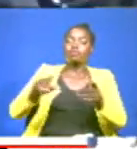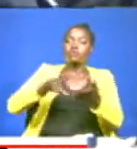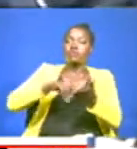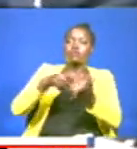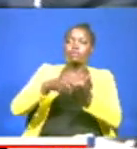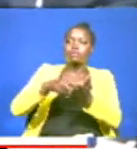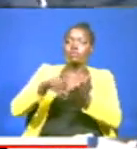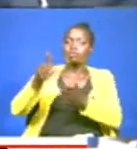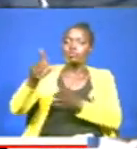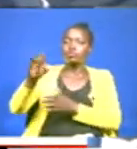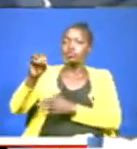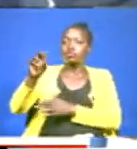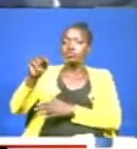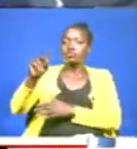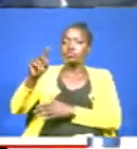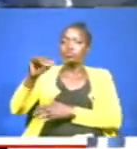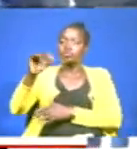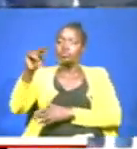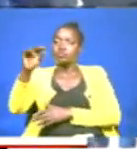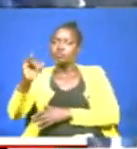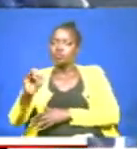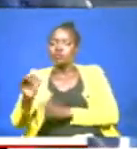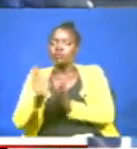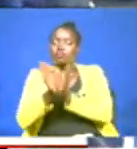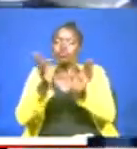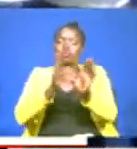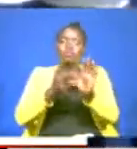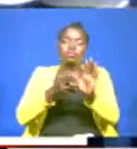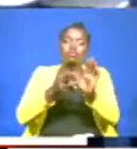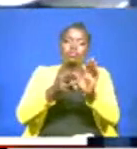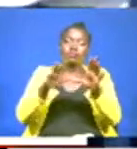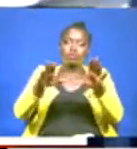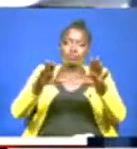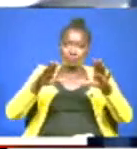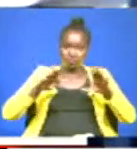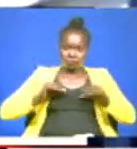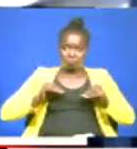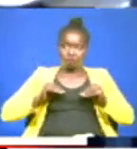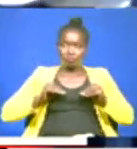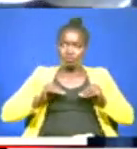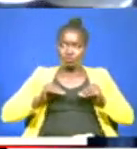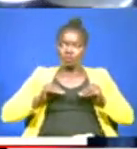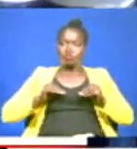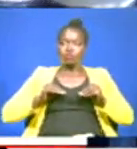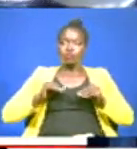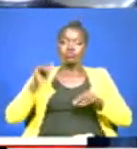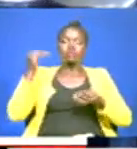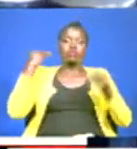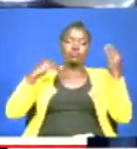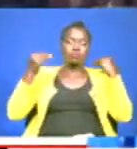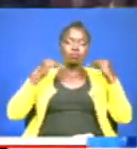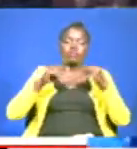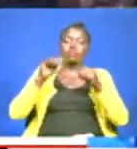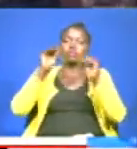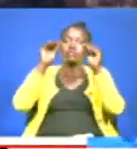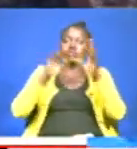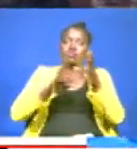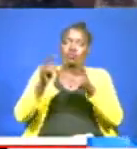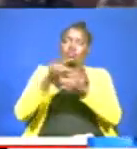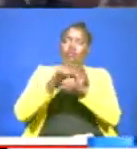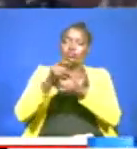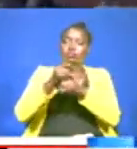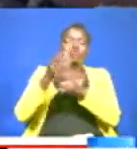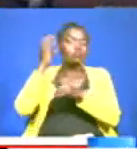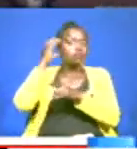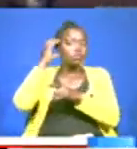Londiani after it was endorsed in a public participation exercise which was conducted at Kericho Teachers Training College.